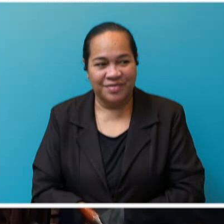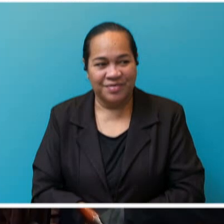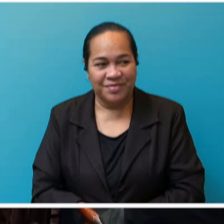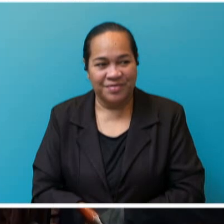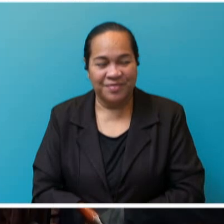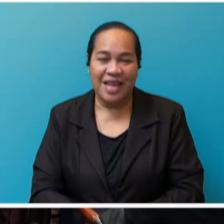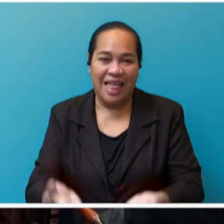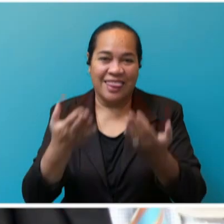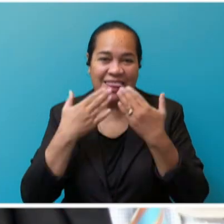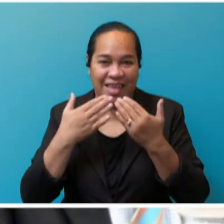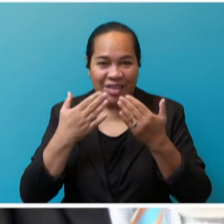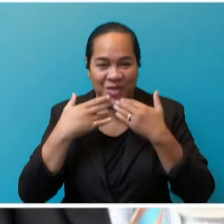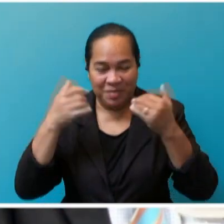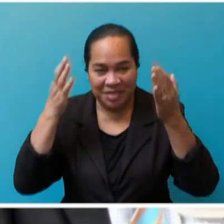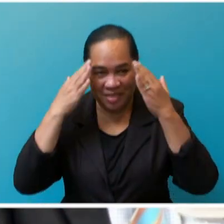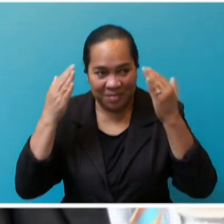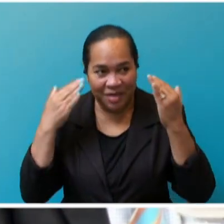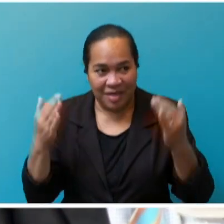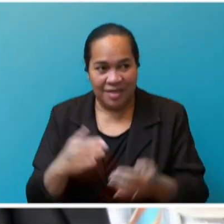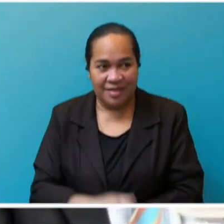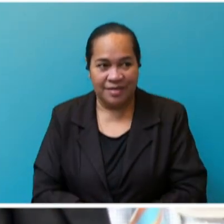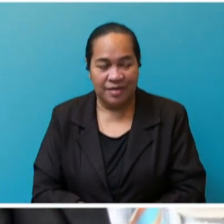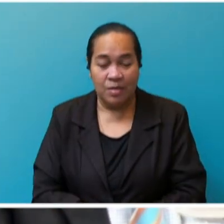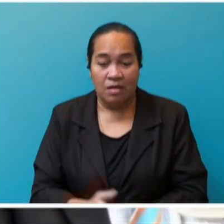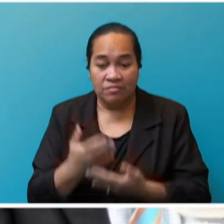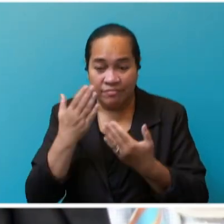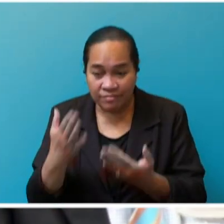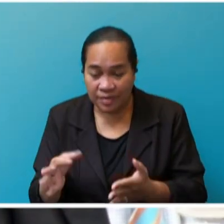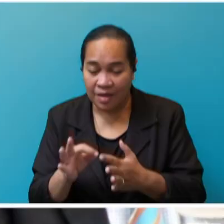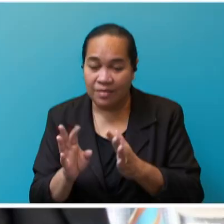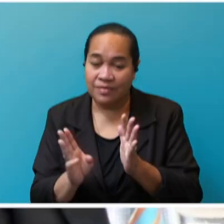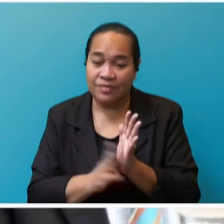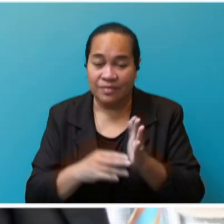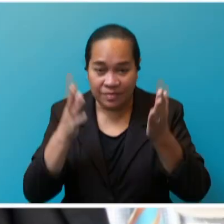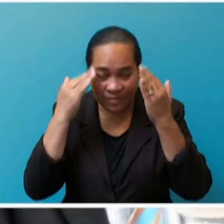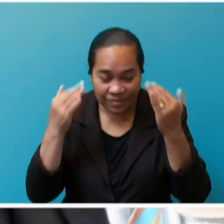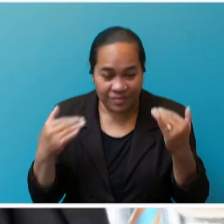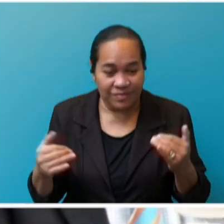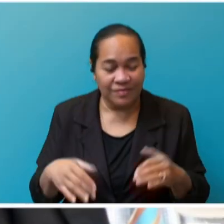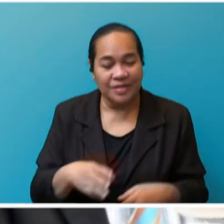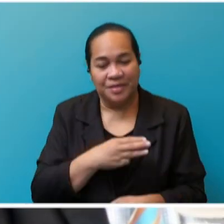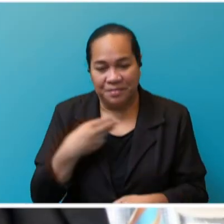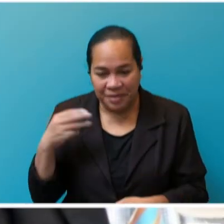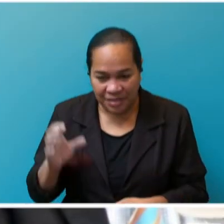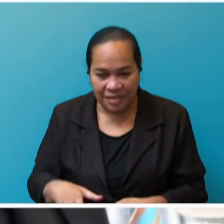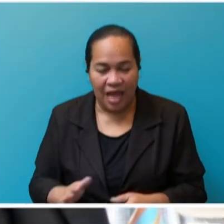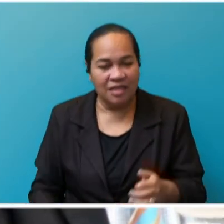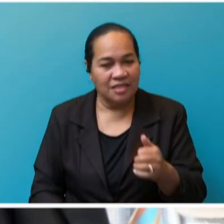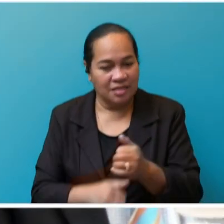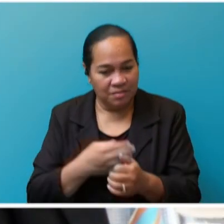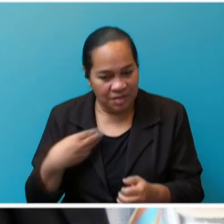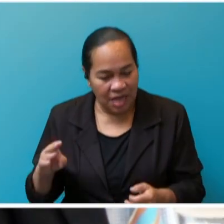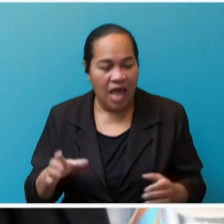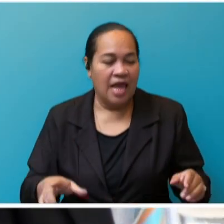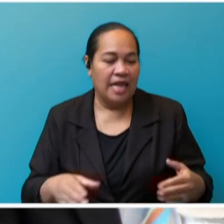Thank you, Mr. Speaker, Honorable Prime Minister, Honorable Ministers, Assistant Ministers, Honorable Leader of